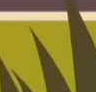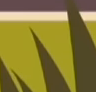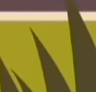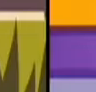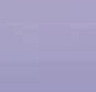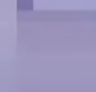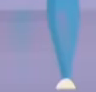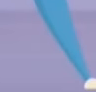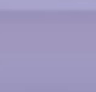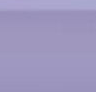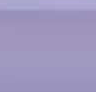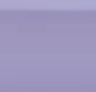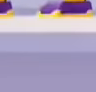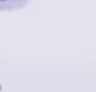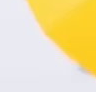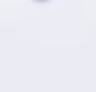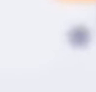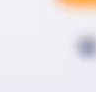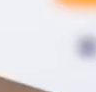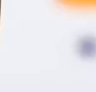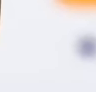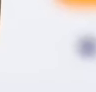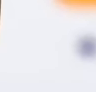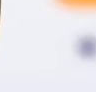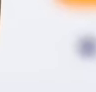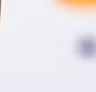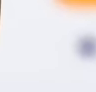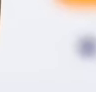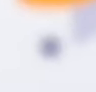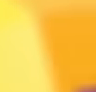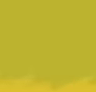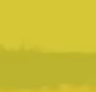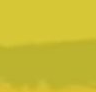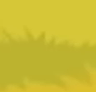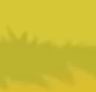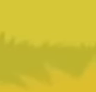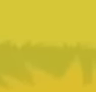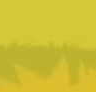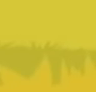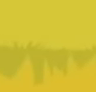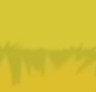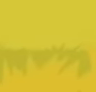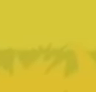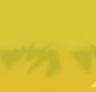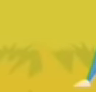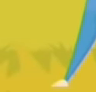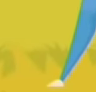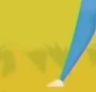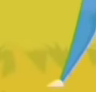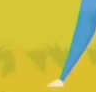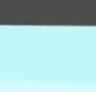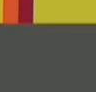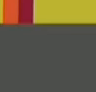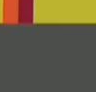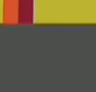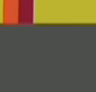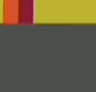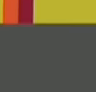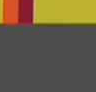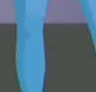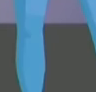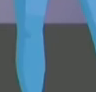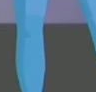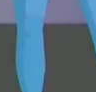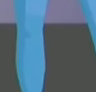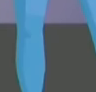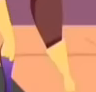paint, lights, vanities, and tiles. Not to mention all the tools you could possibly need to get the job done. Say for starting a major project, adding the finishing touches, or